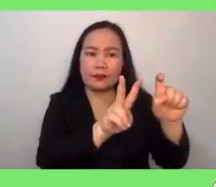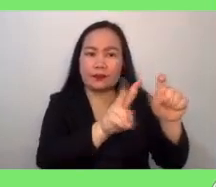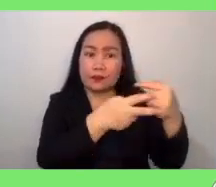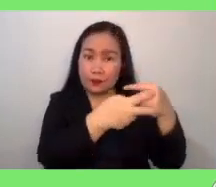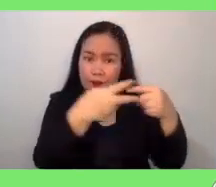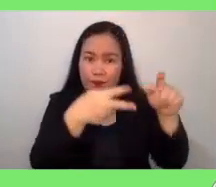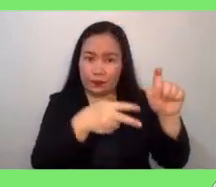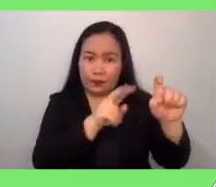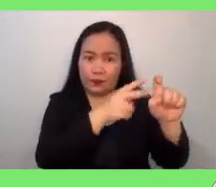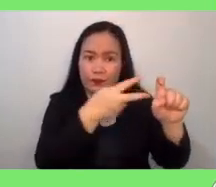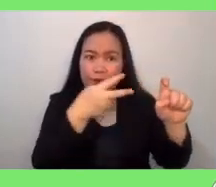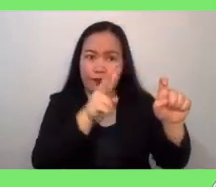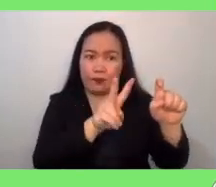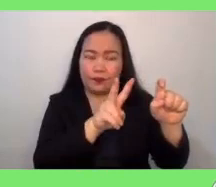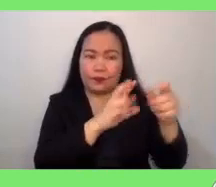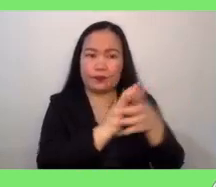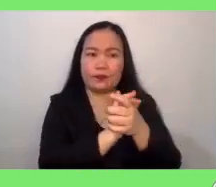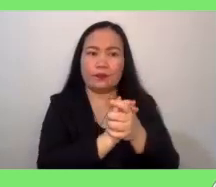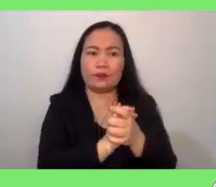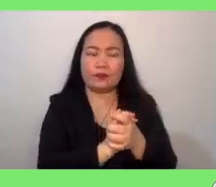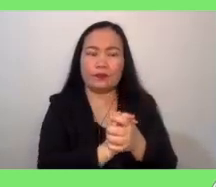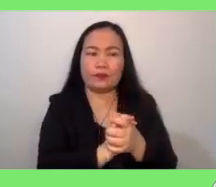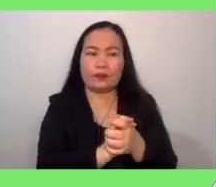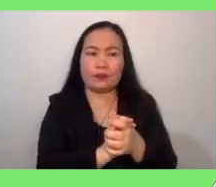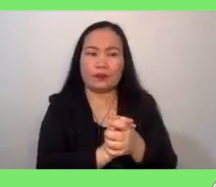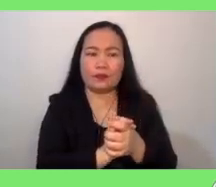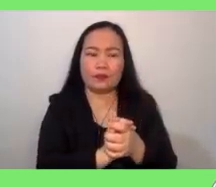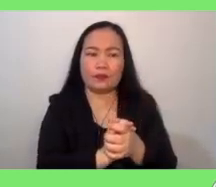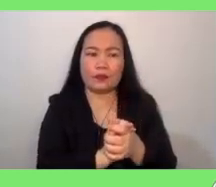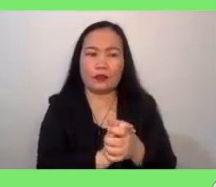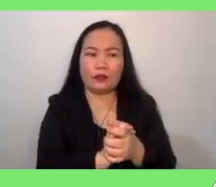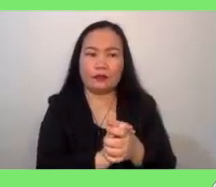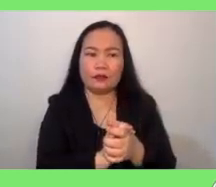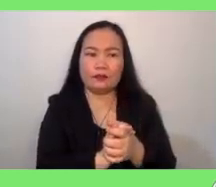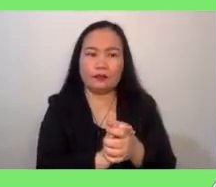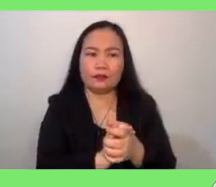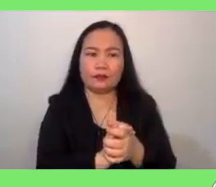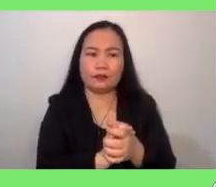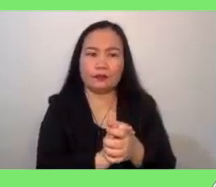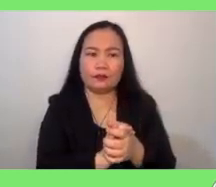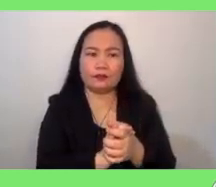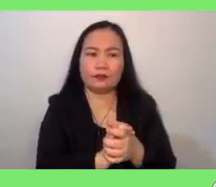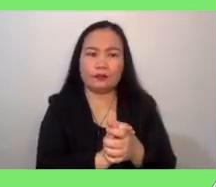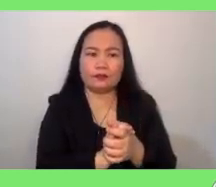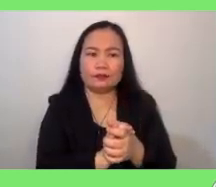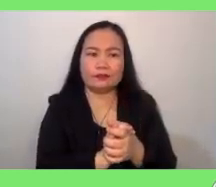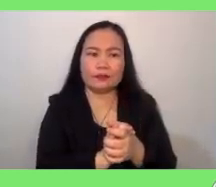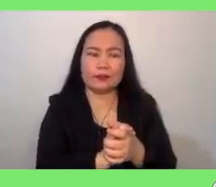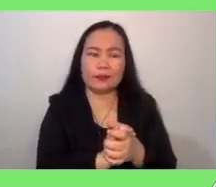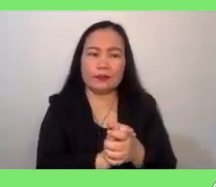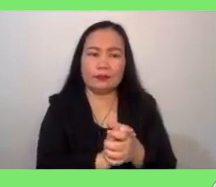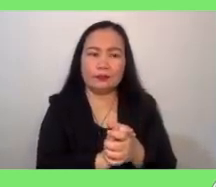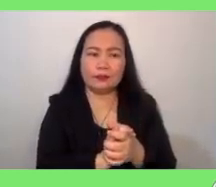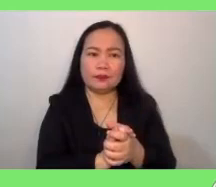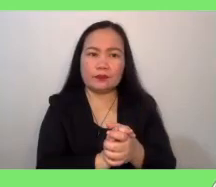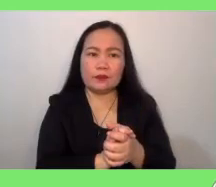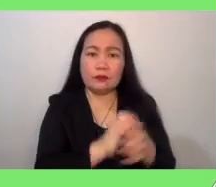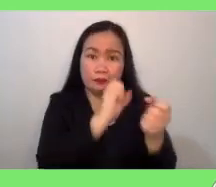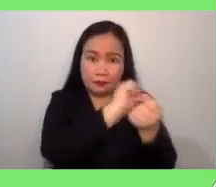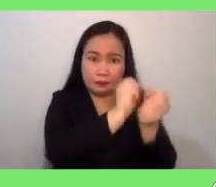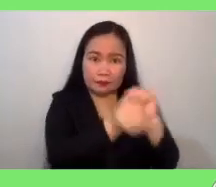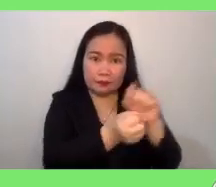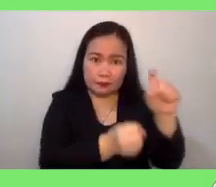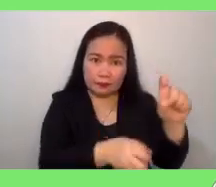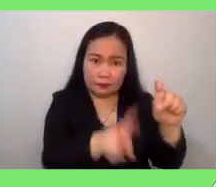Alright, so I have here x is equal to 2. So, ito po ay 2. Okay? Kasi yun yung given natin dito. So,